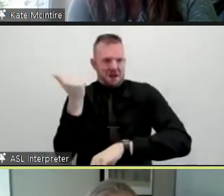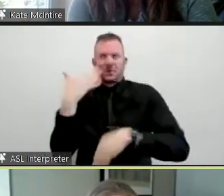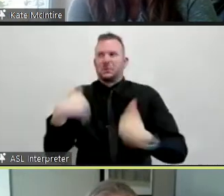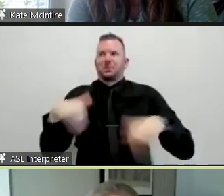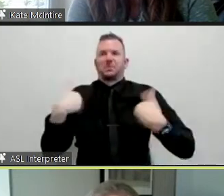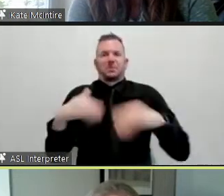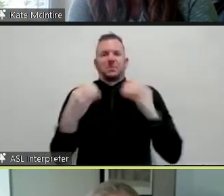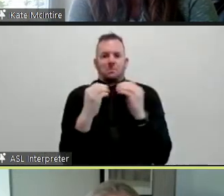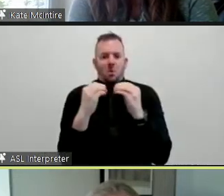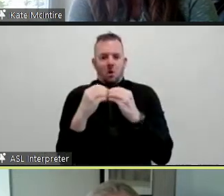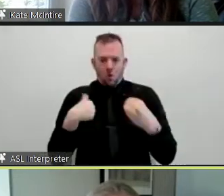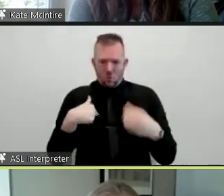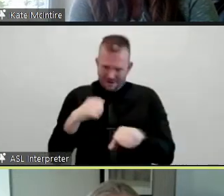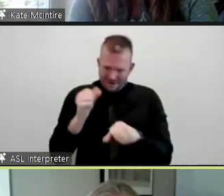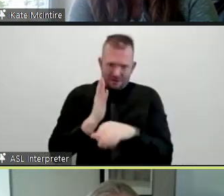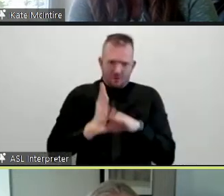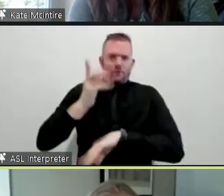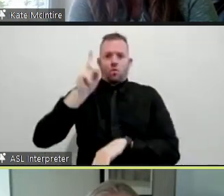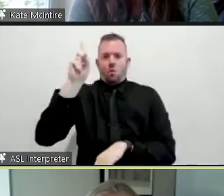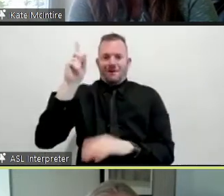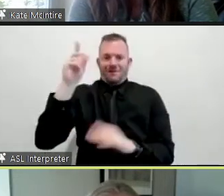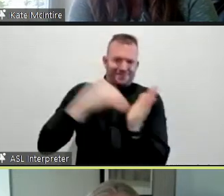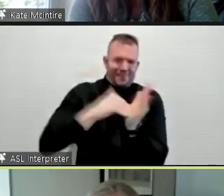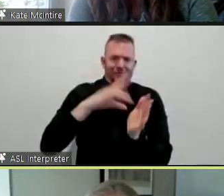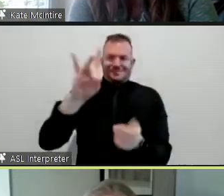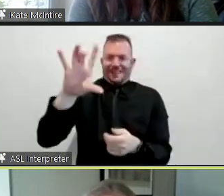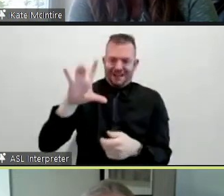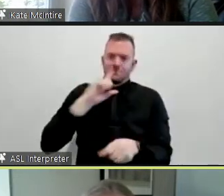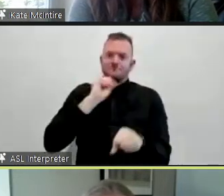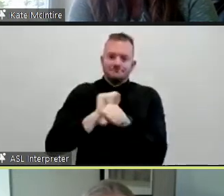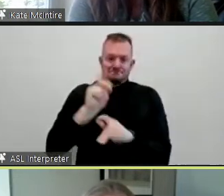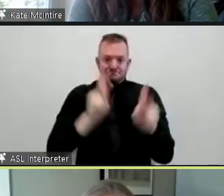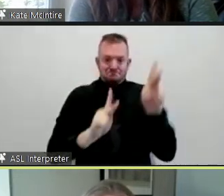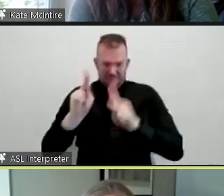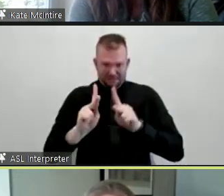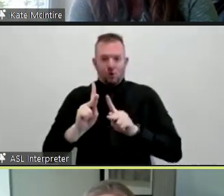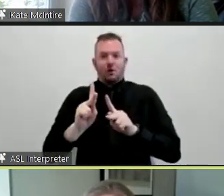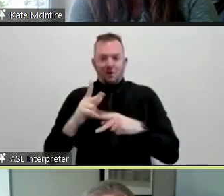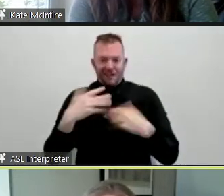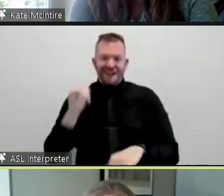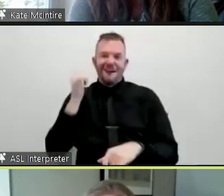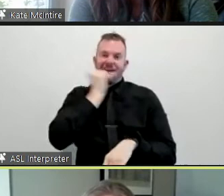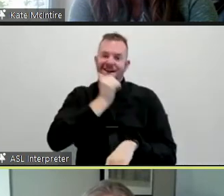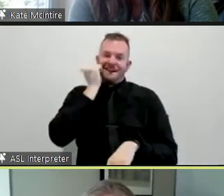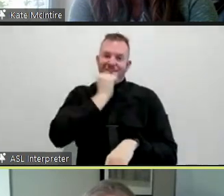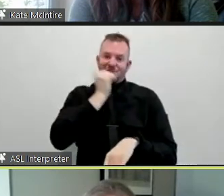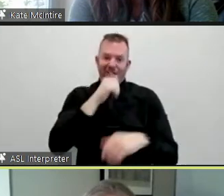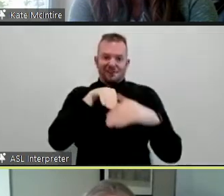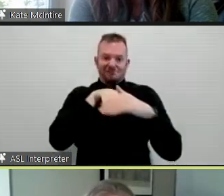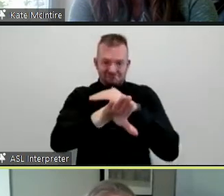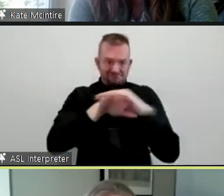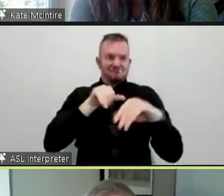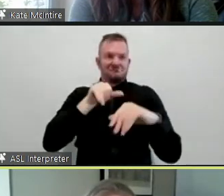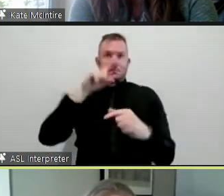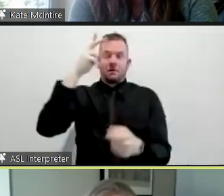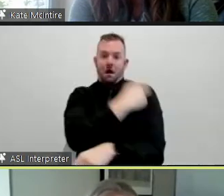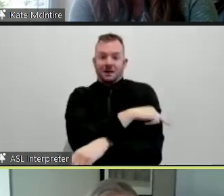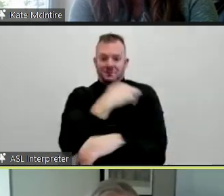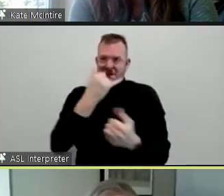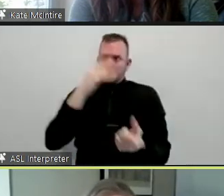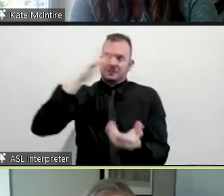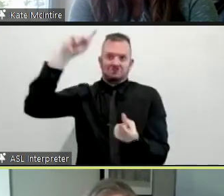1,800 Coloradans hospitalized on a given day. We're now down to 425 confirmed hospitalized patients here in the state. Next